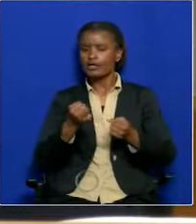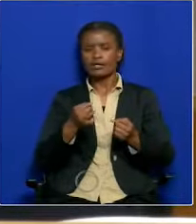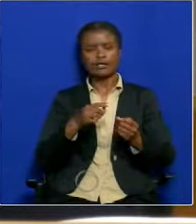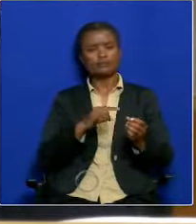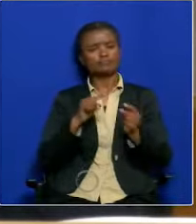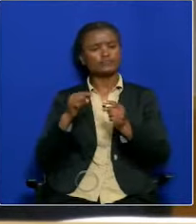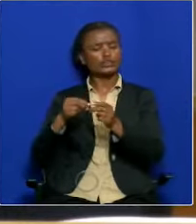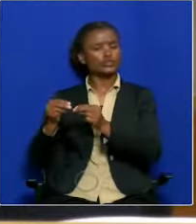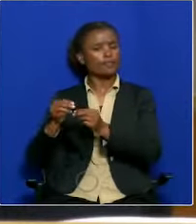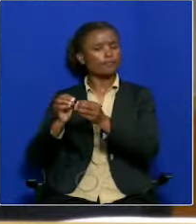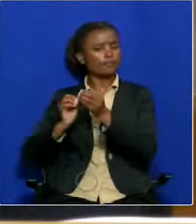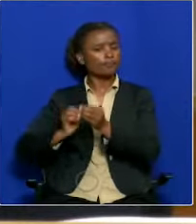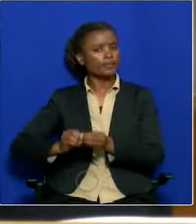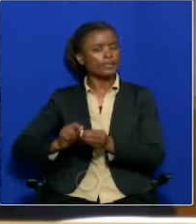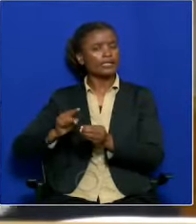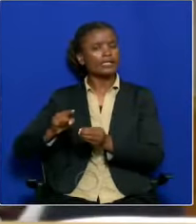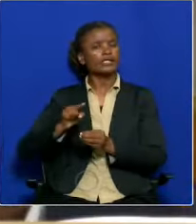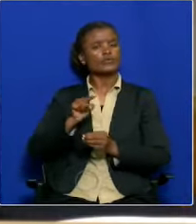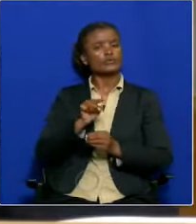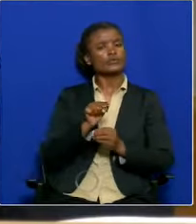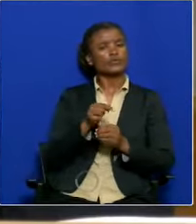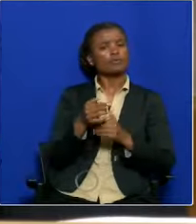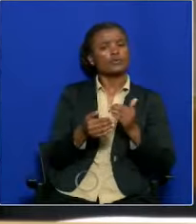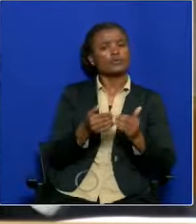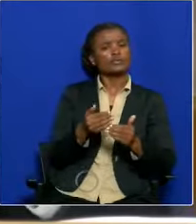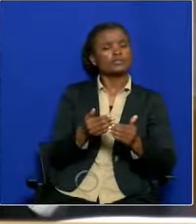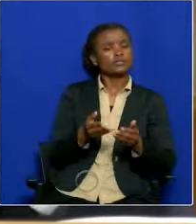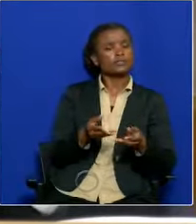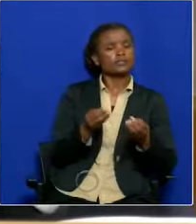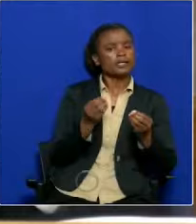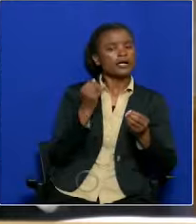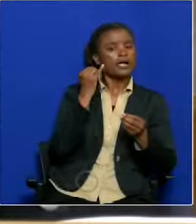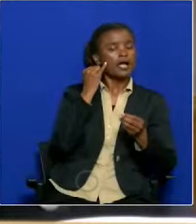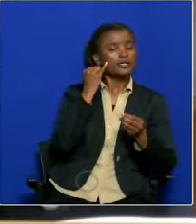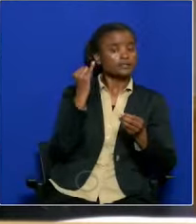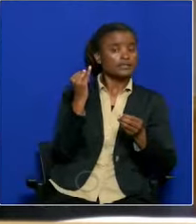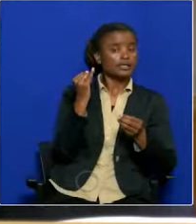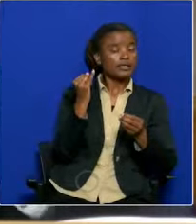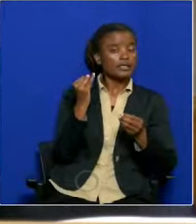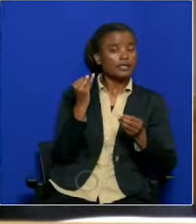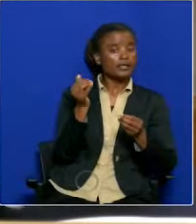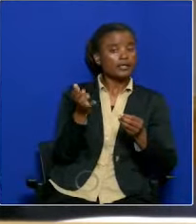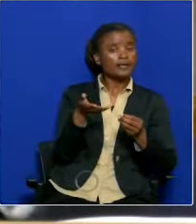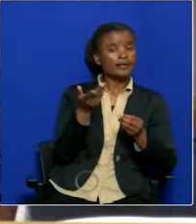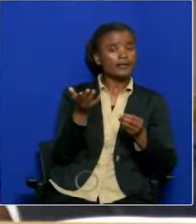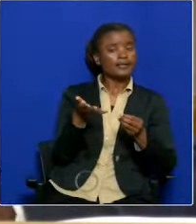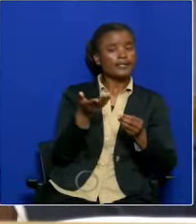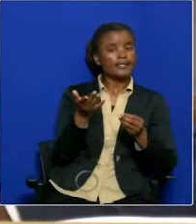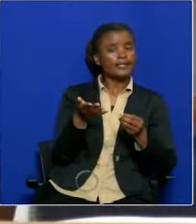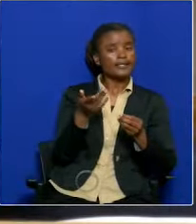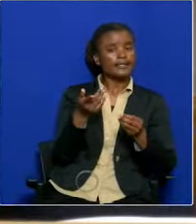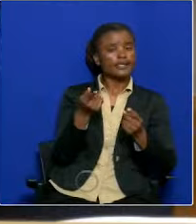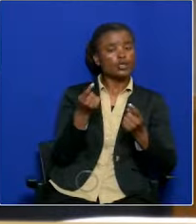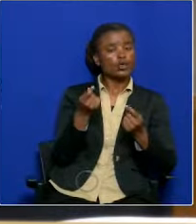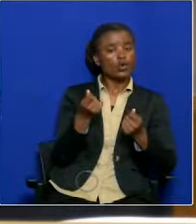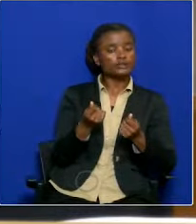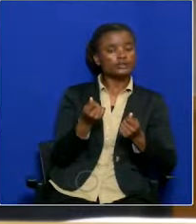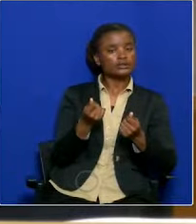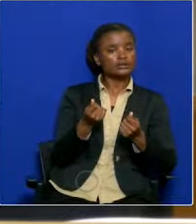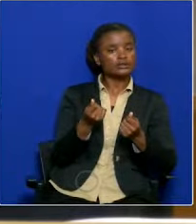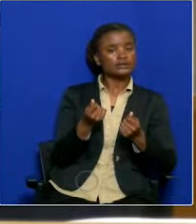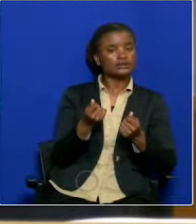that process, having gotten the idea that the cost was reflected